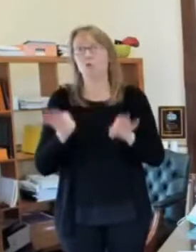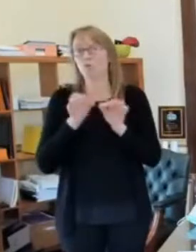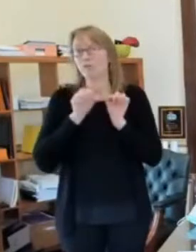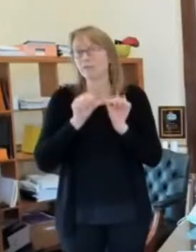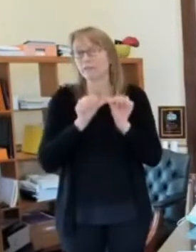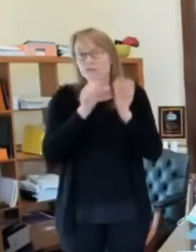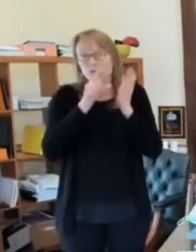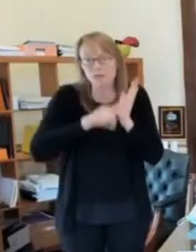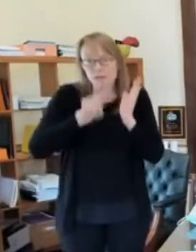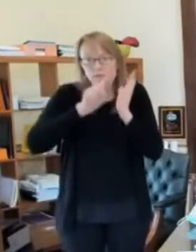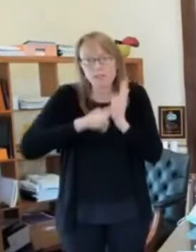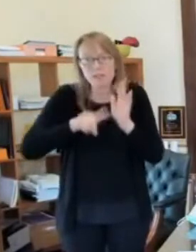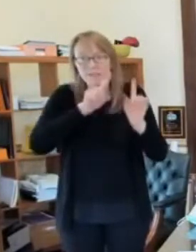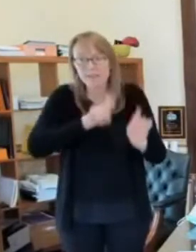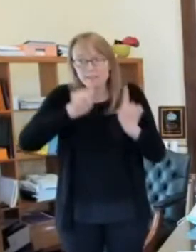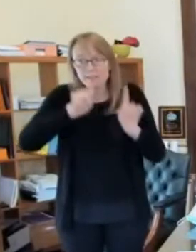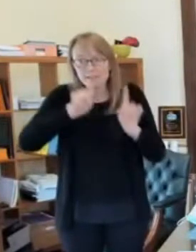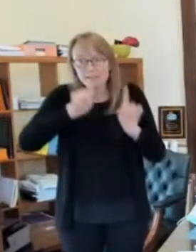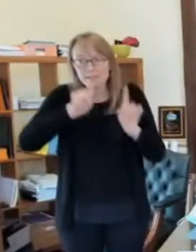the way. And